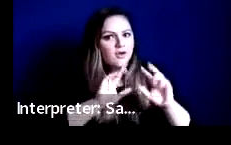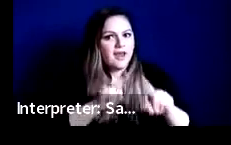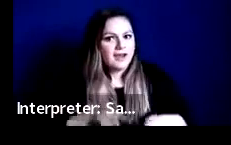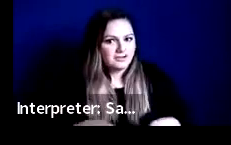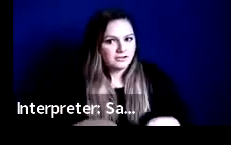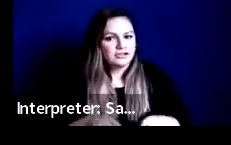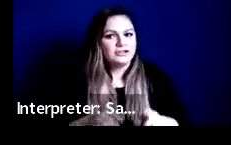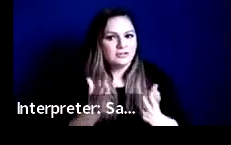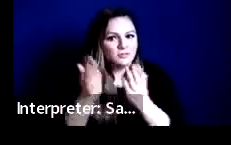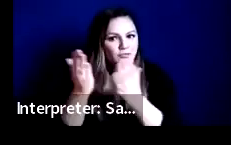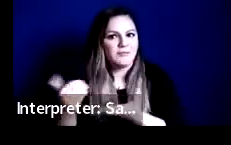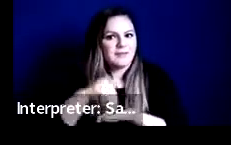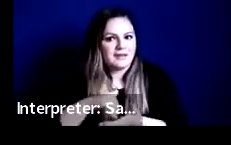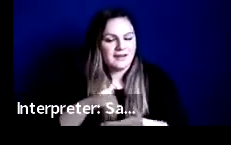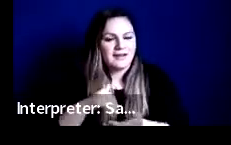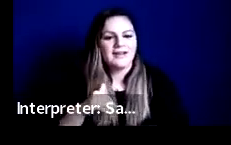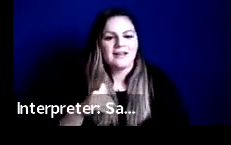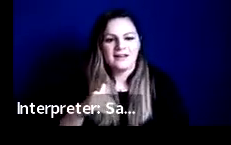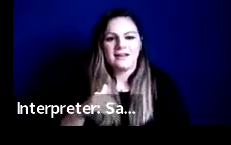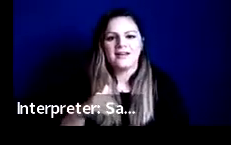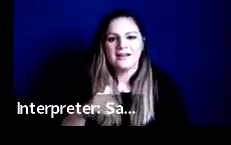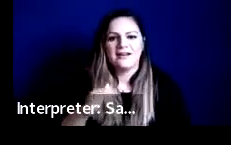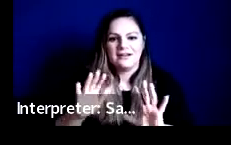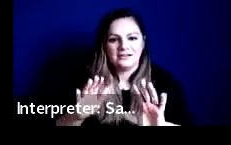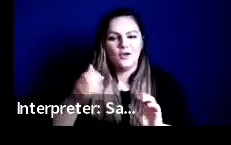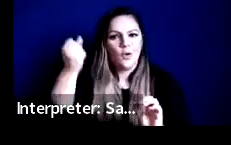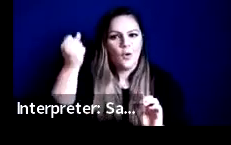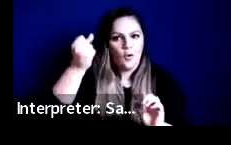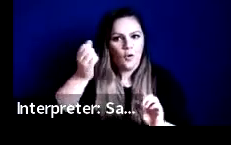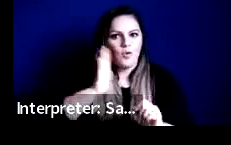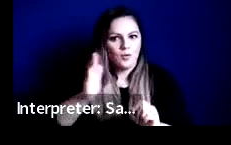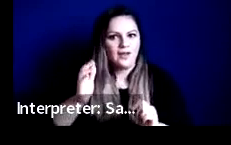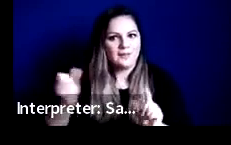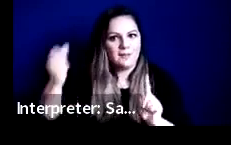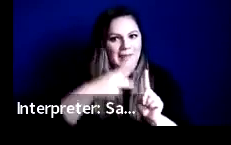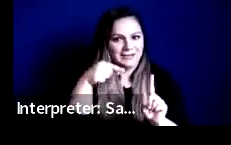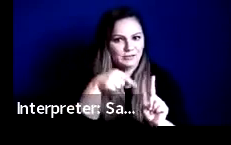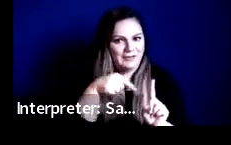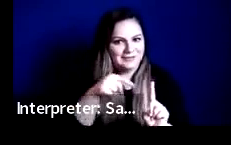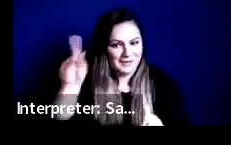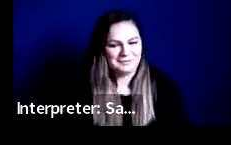that we're seeing in that chat. We're going to come back to this at the end of the webinar.